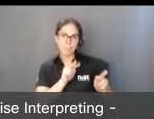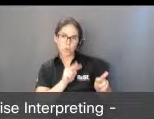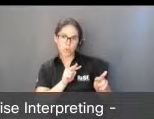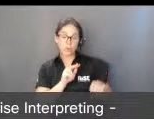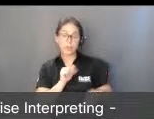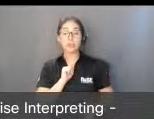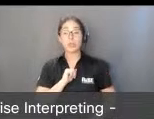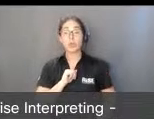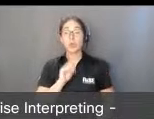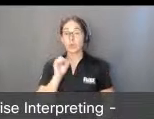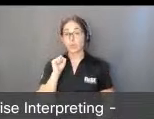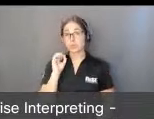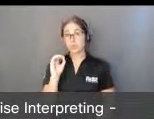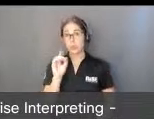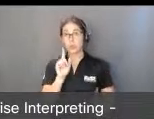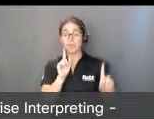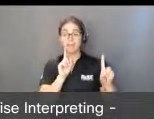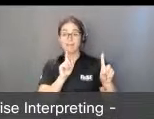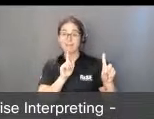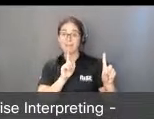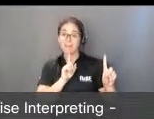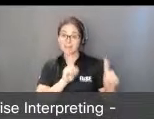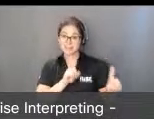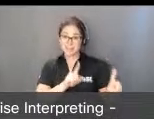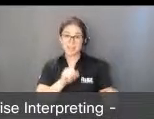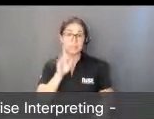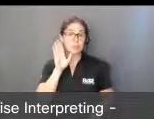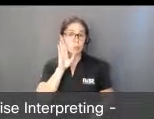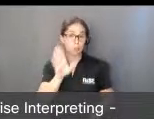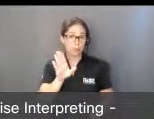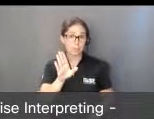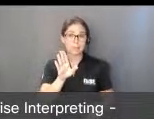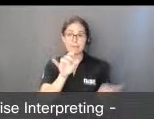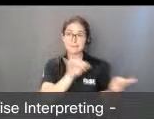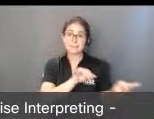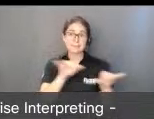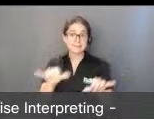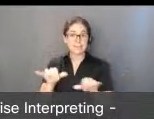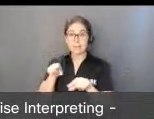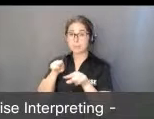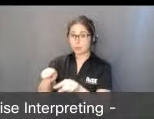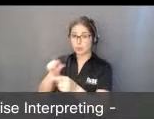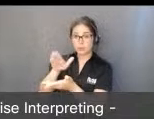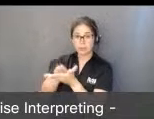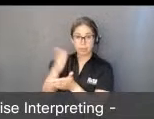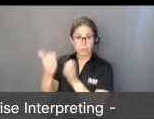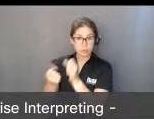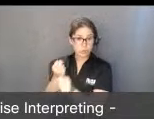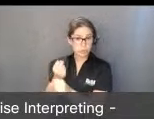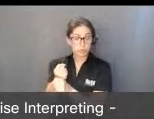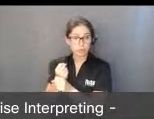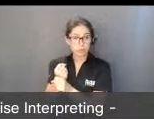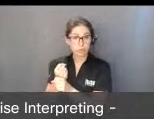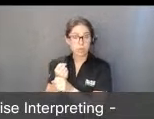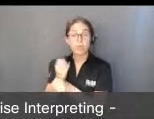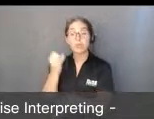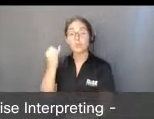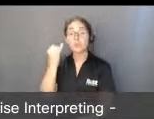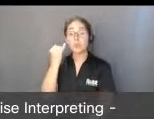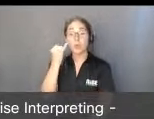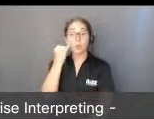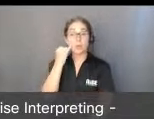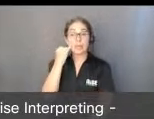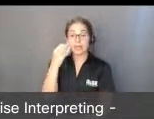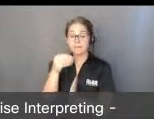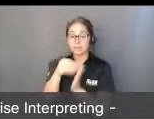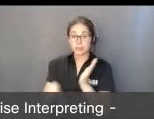attendance be treated the same way it is during the school year when students are not going